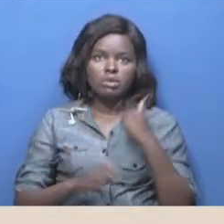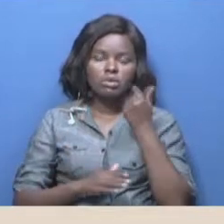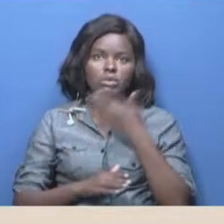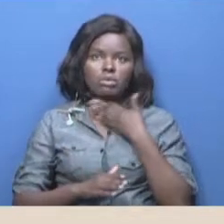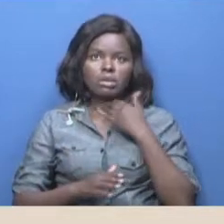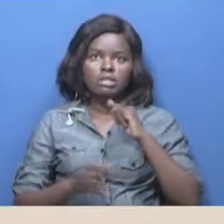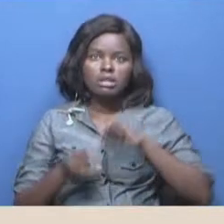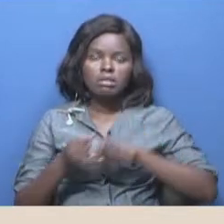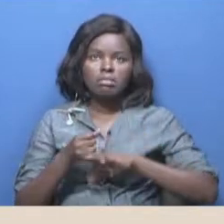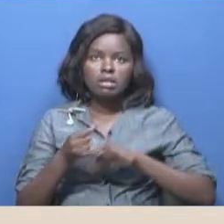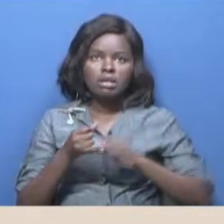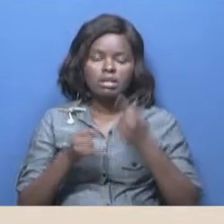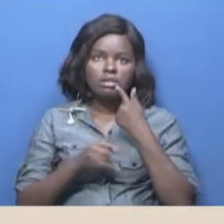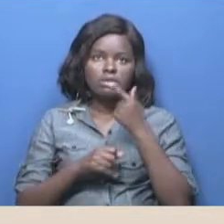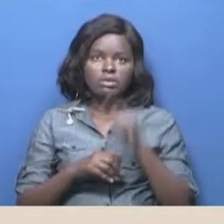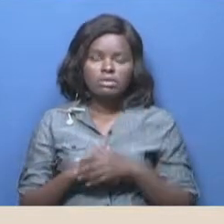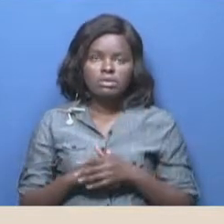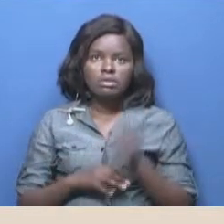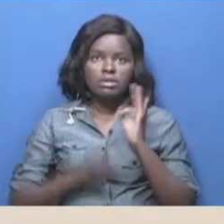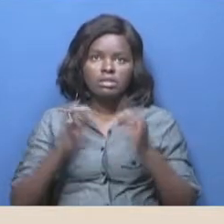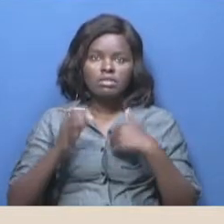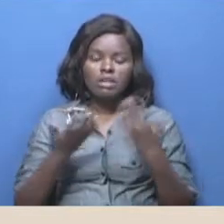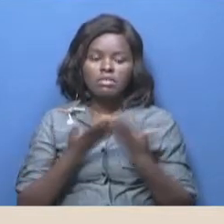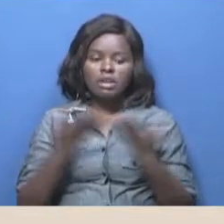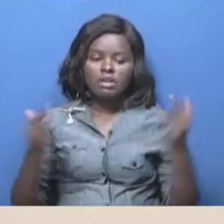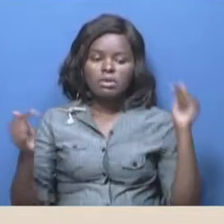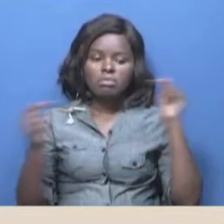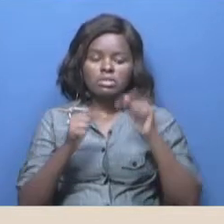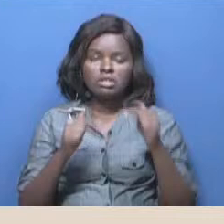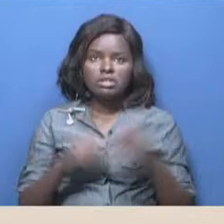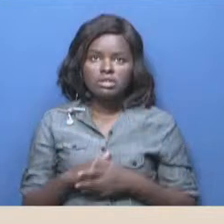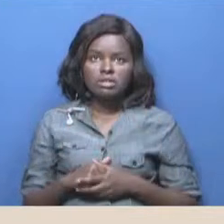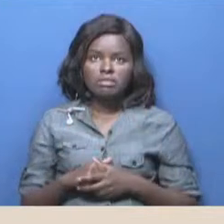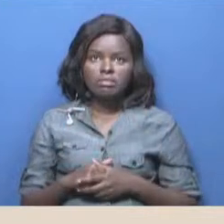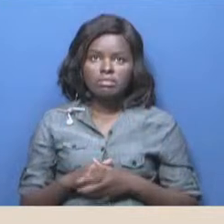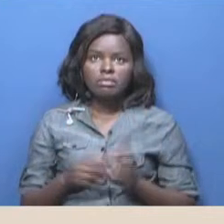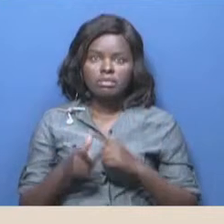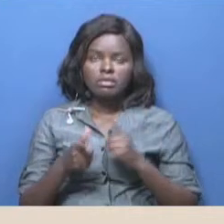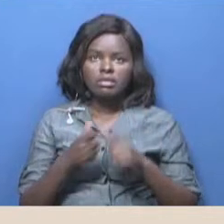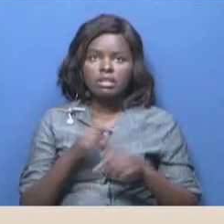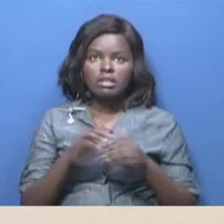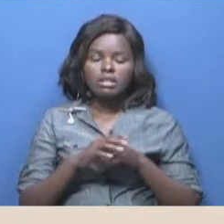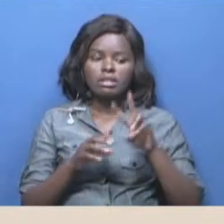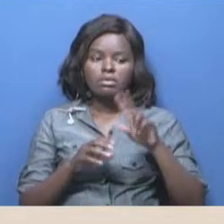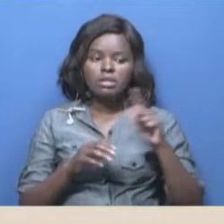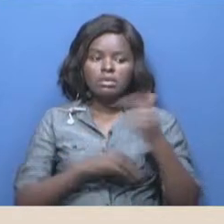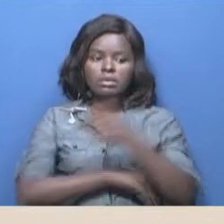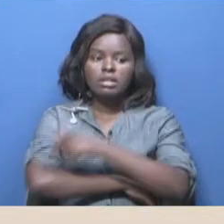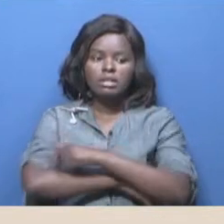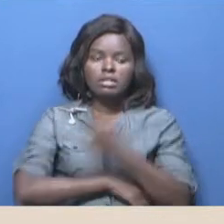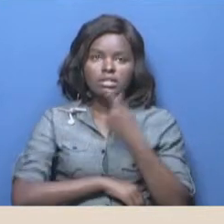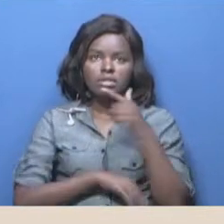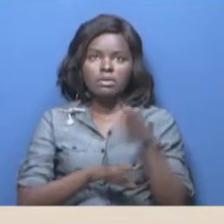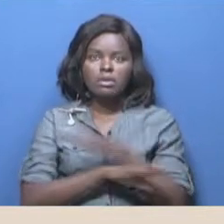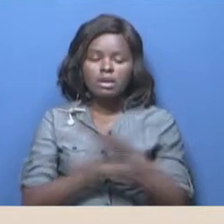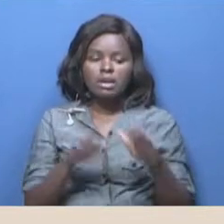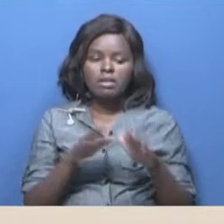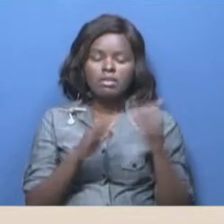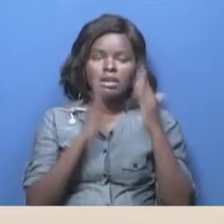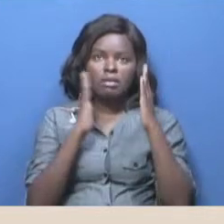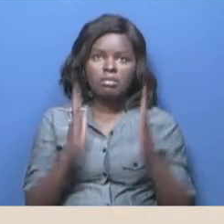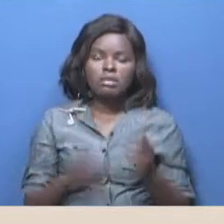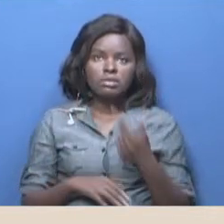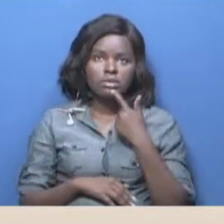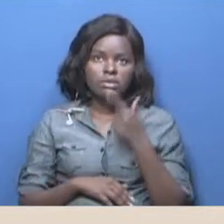married, so that if there is any objection being raised, it is raised within the 21 days. So every couple will be